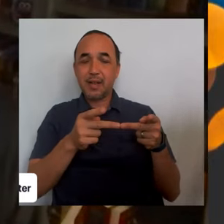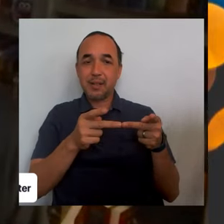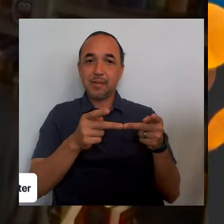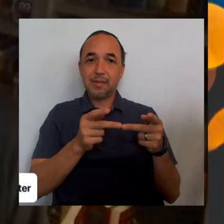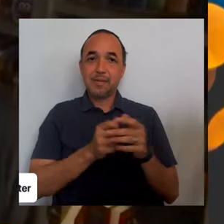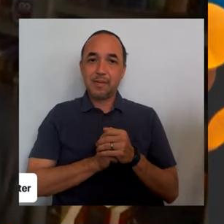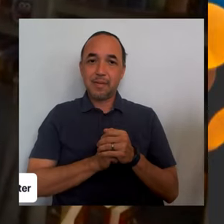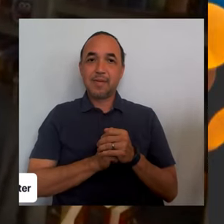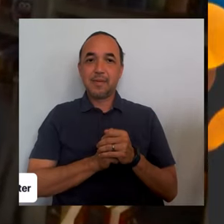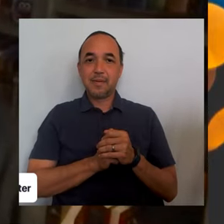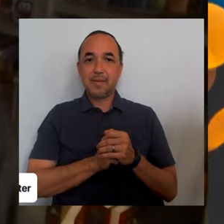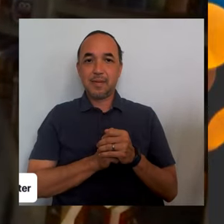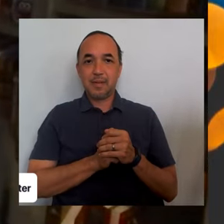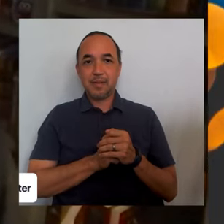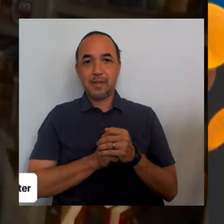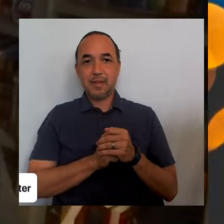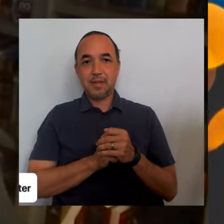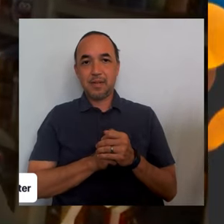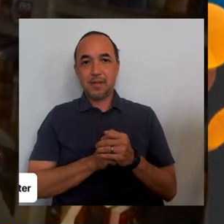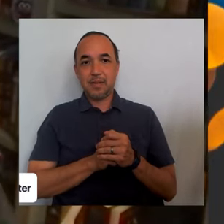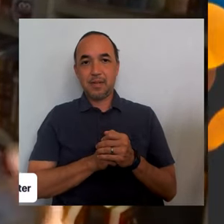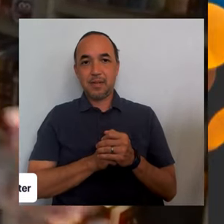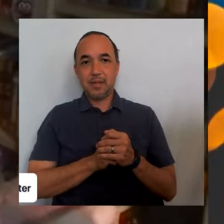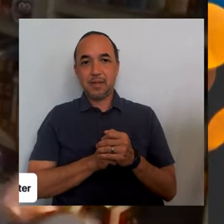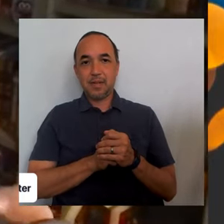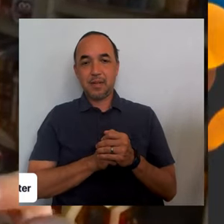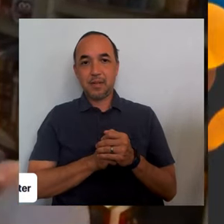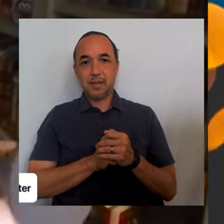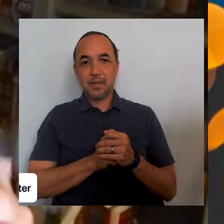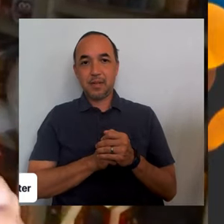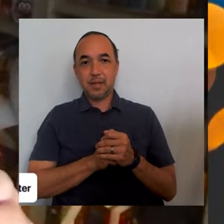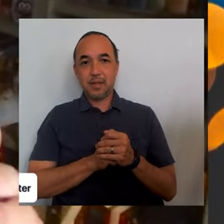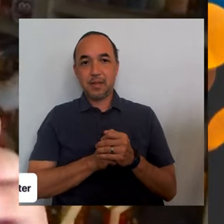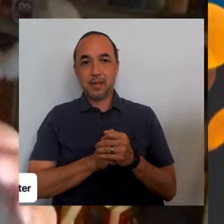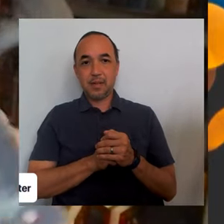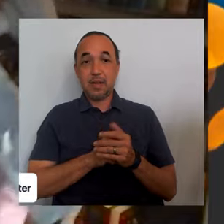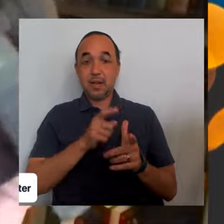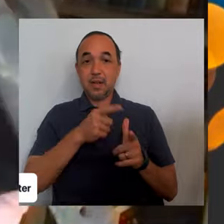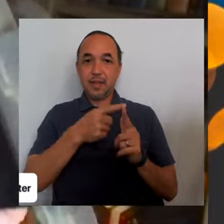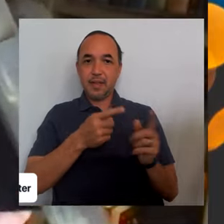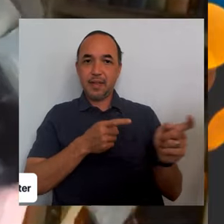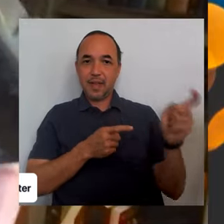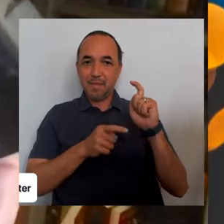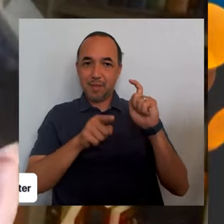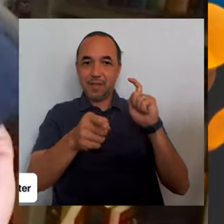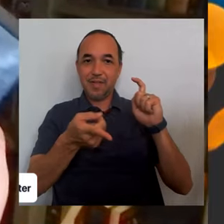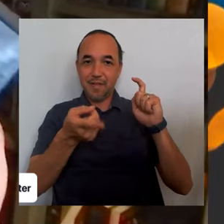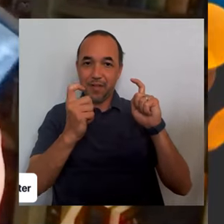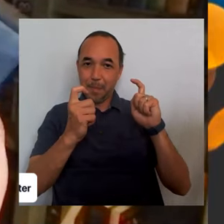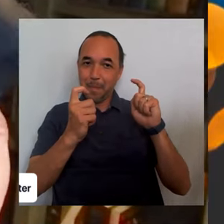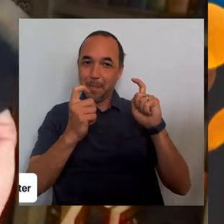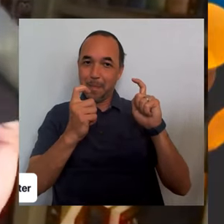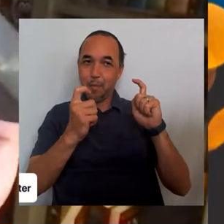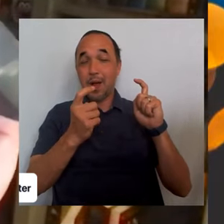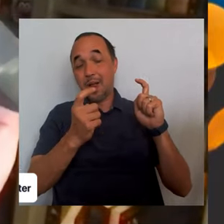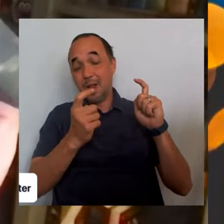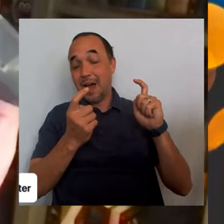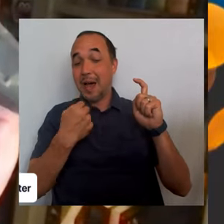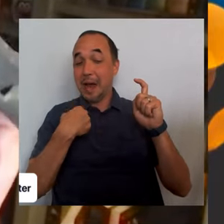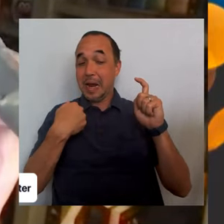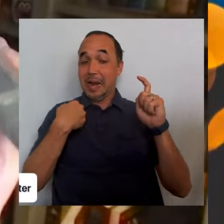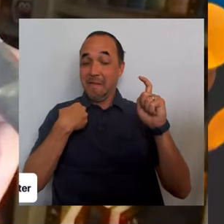fact. And then they gave me this from one of the doors, or I acquired this from one of the